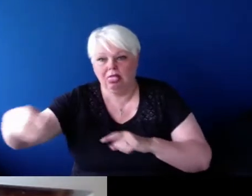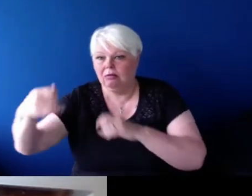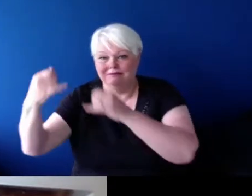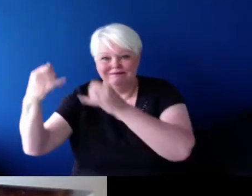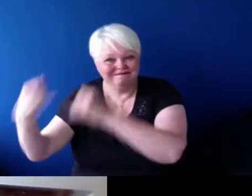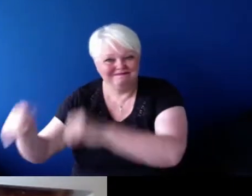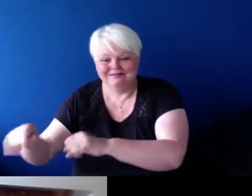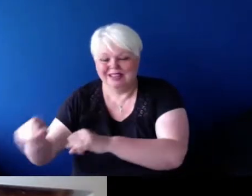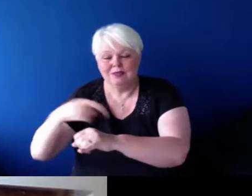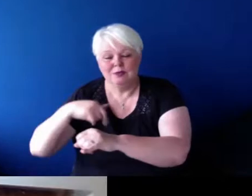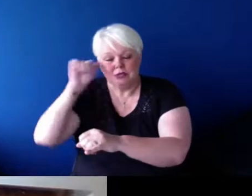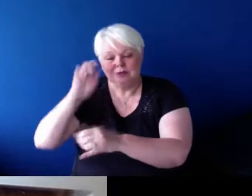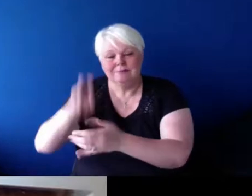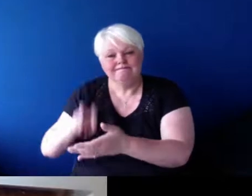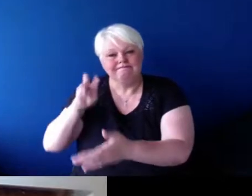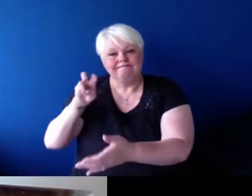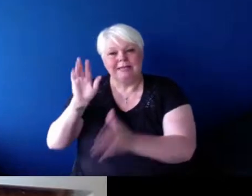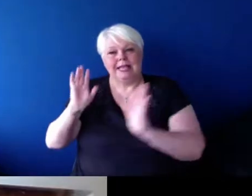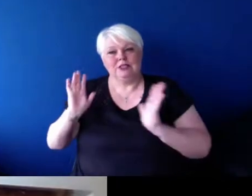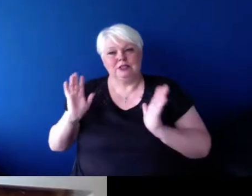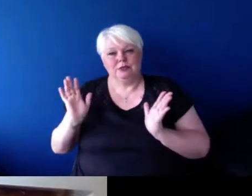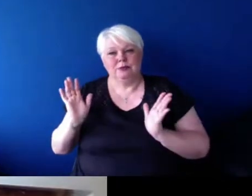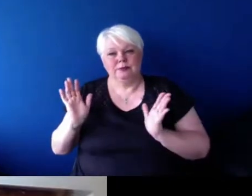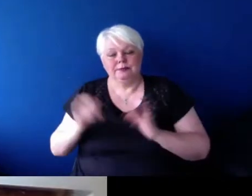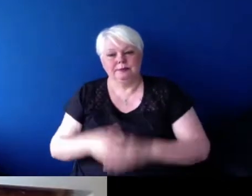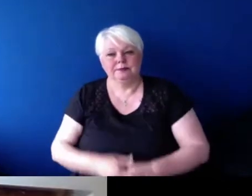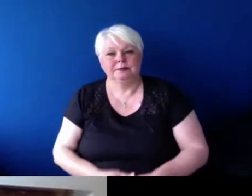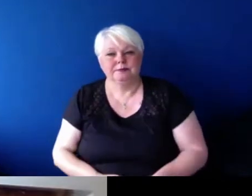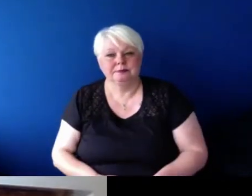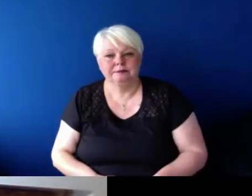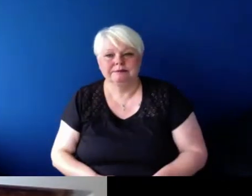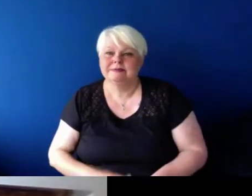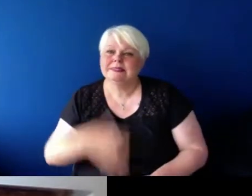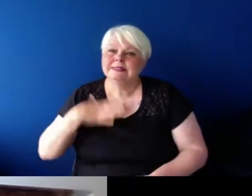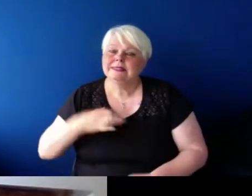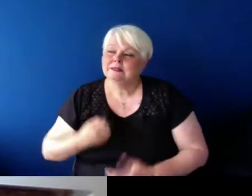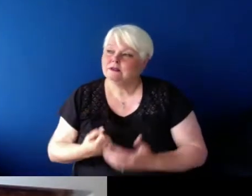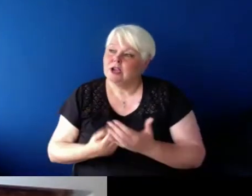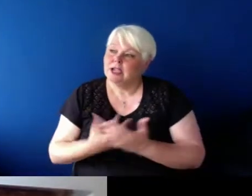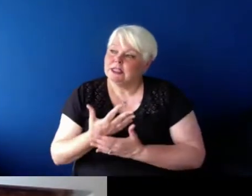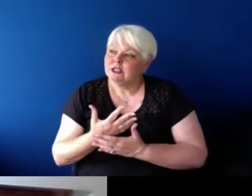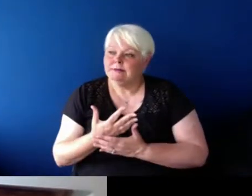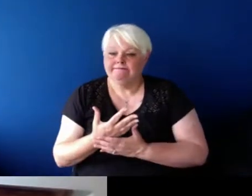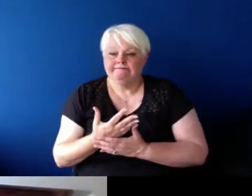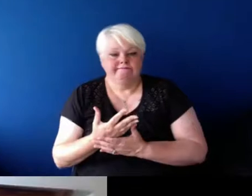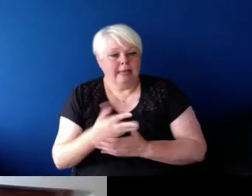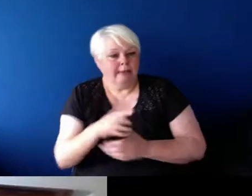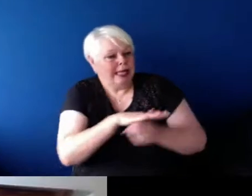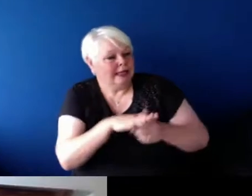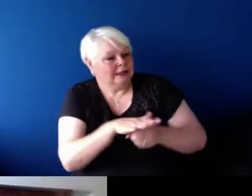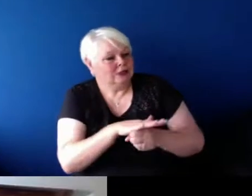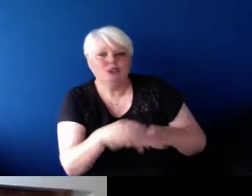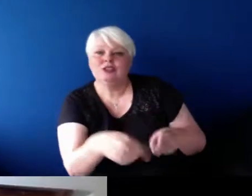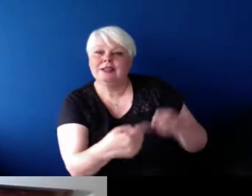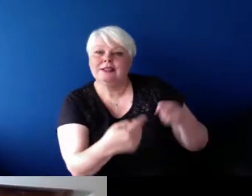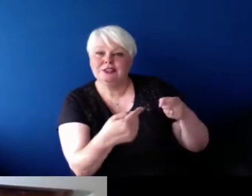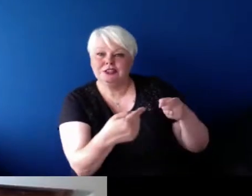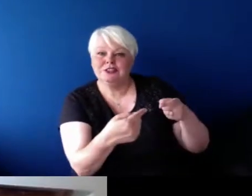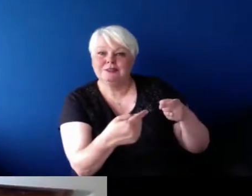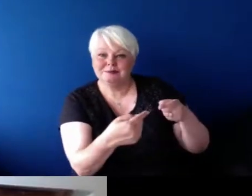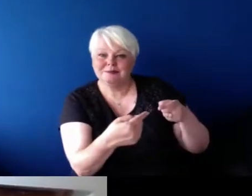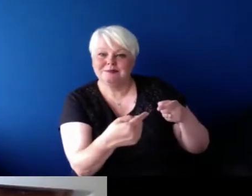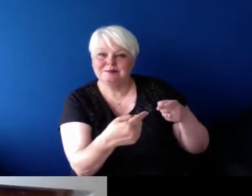I knew I had to leave, and I needed a fresh, you know, scene and challenge. And so